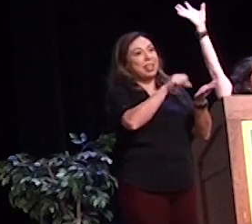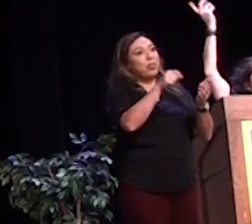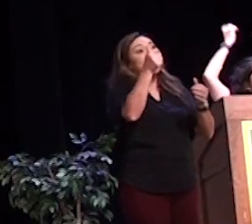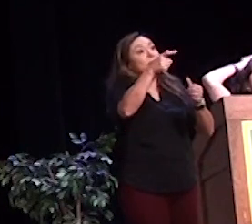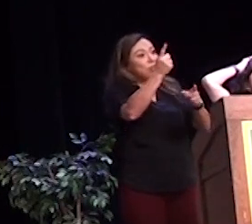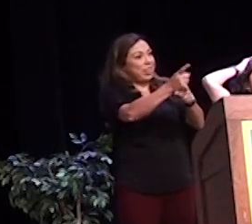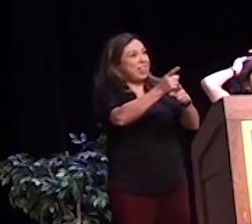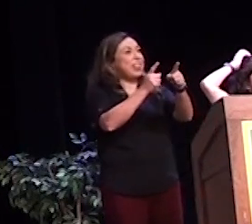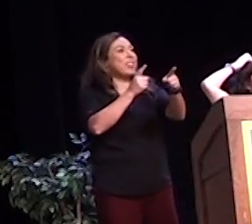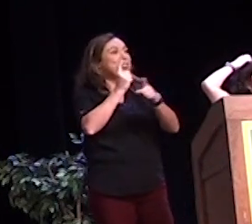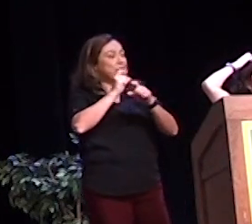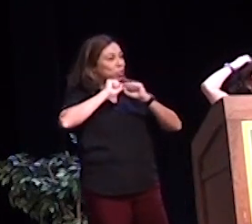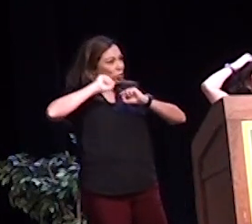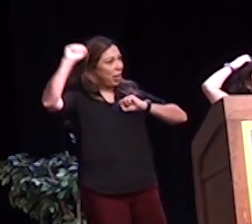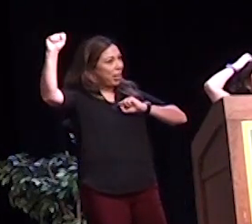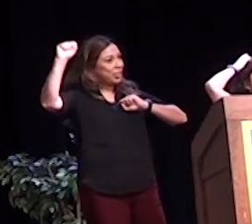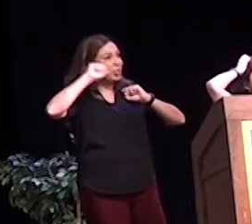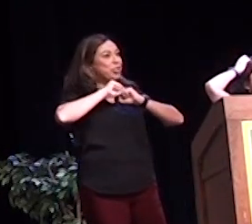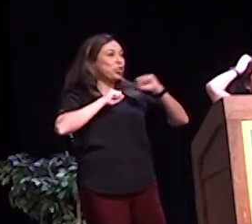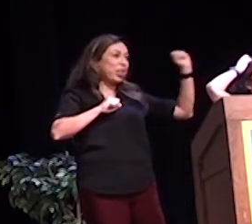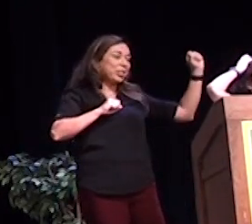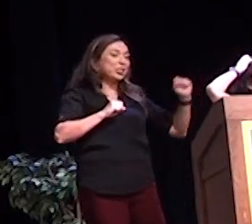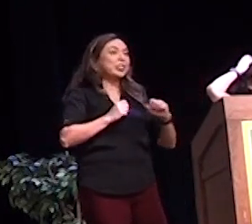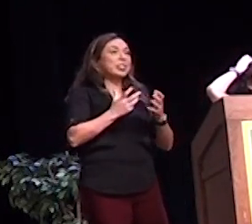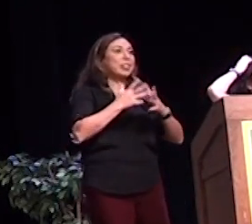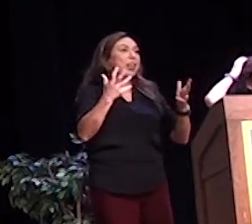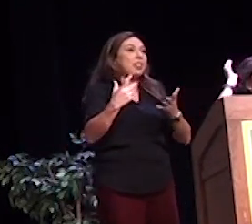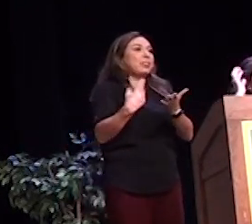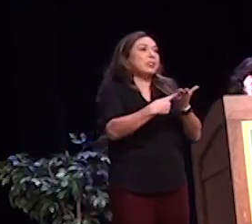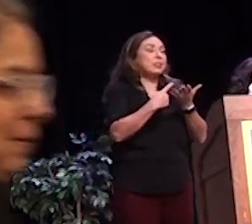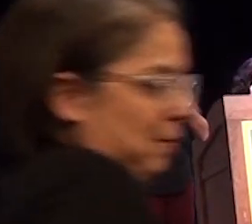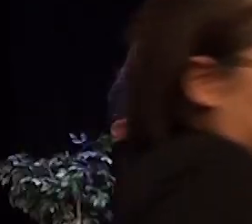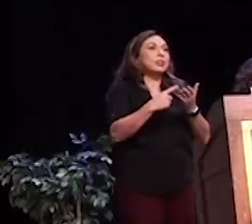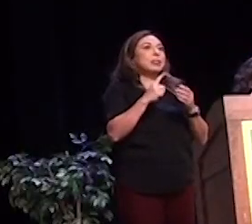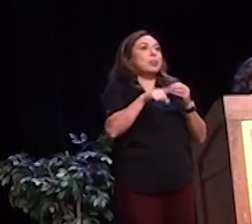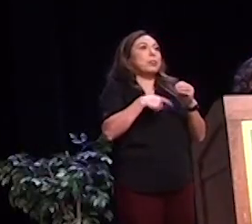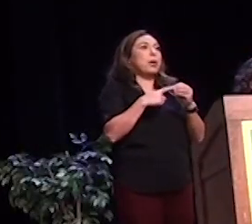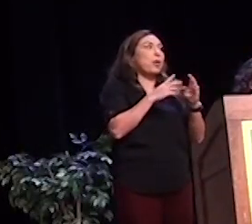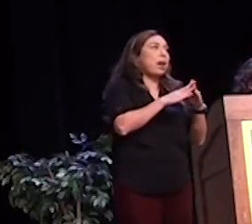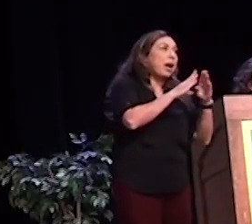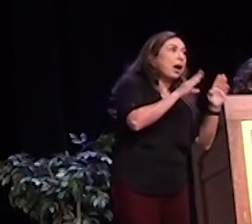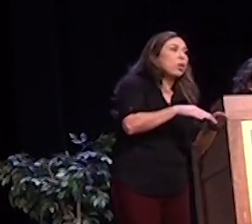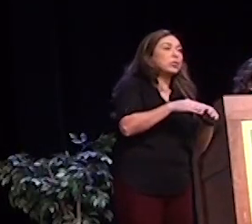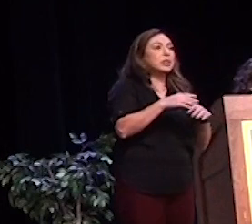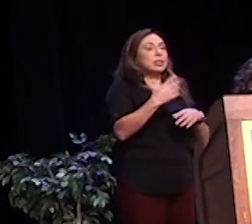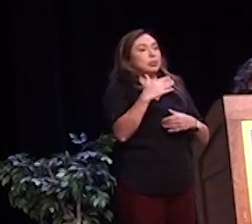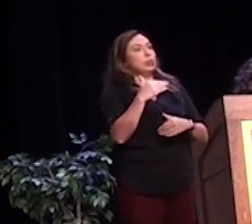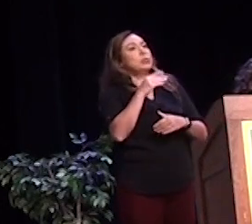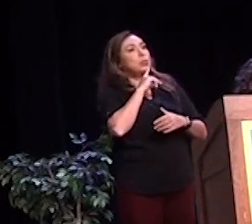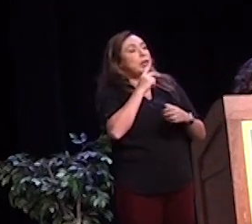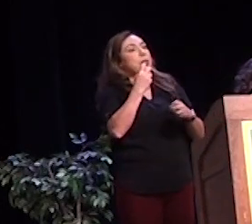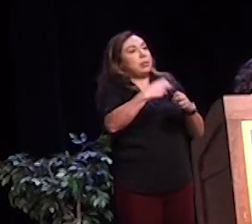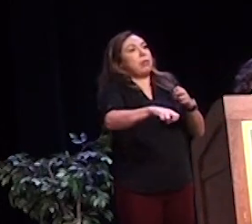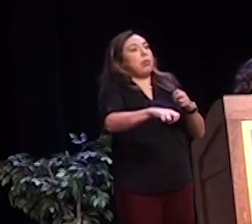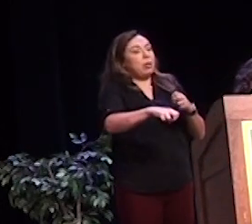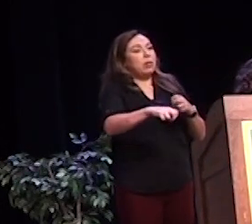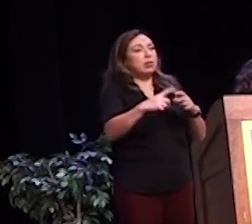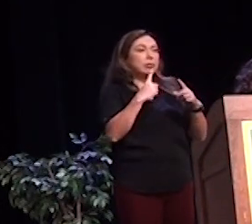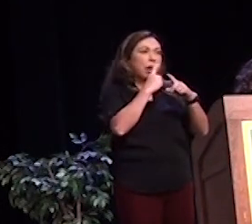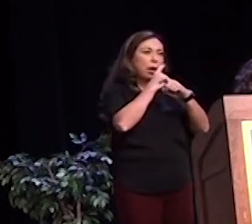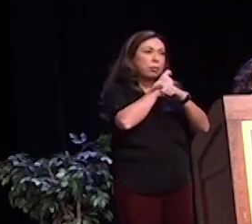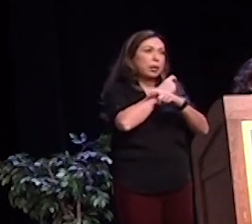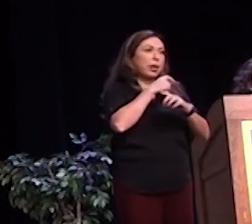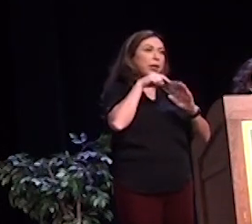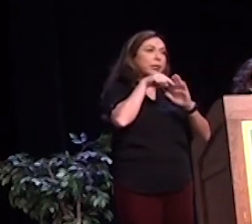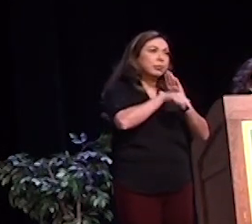to stretch. A lot of conversations about housing are really hard because they're